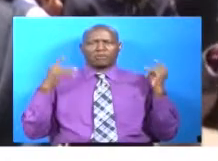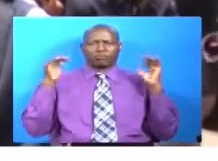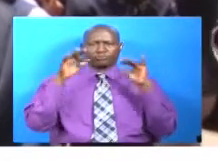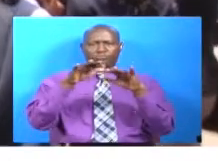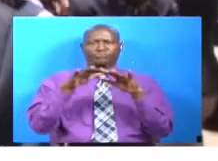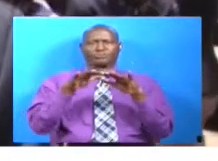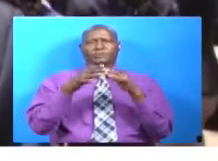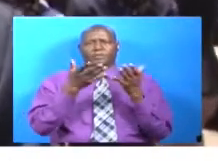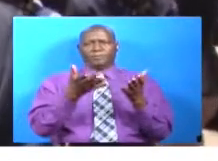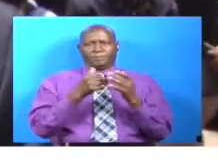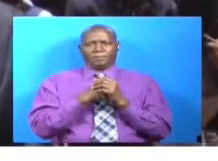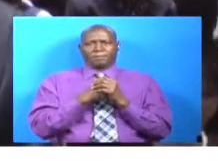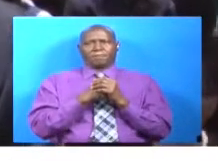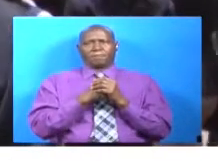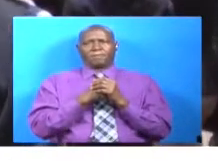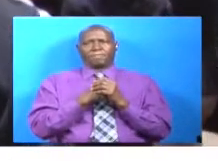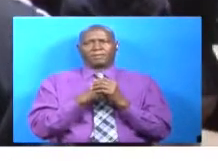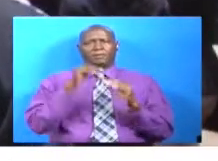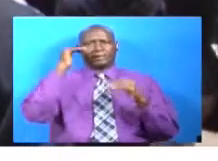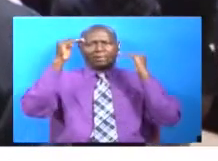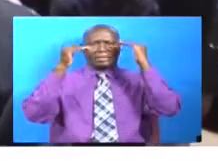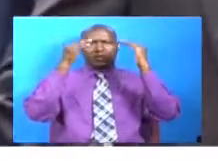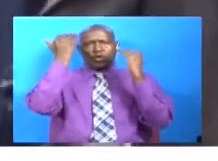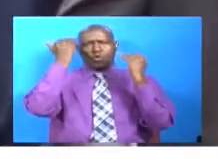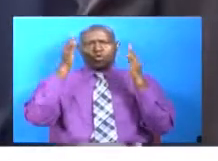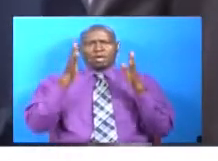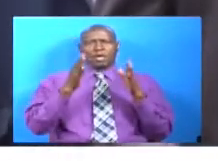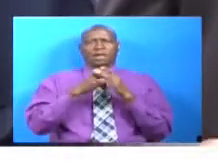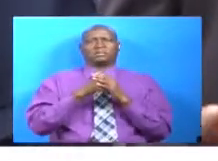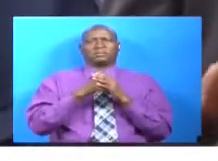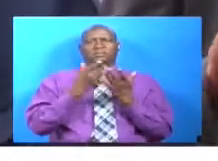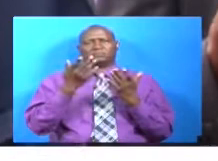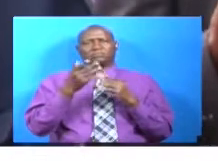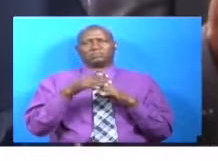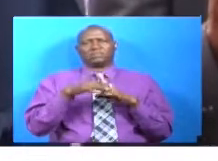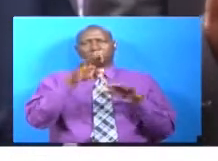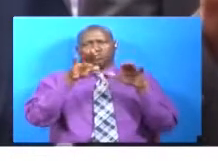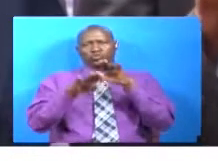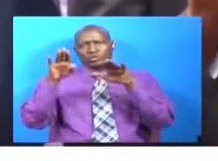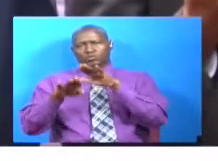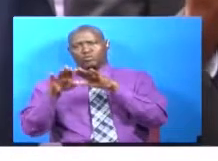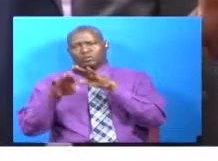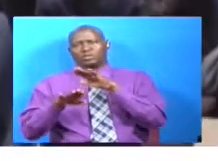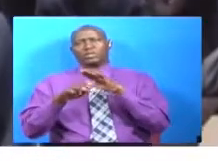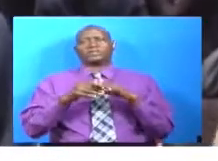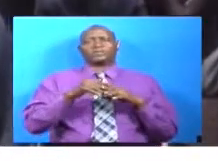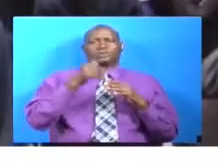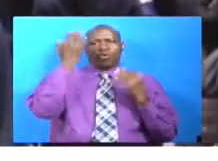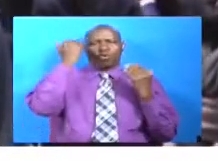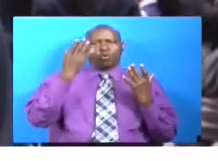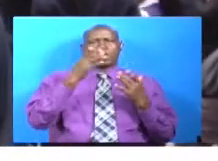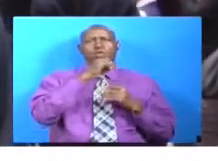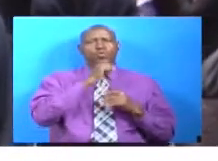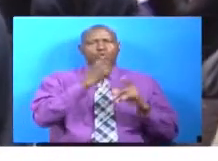foleni kubwa sana. Naona pia seniors wamejitokeza, juniors, all ages of lawyers wamejitokeza